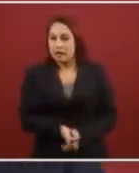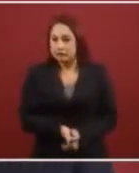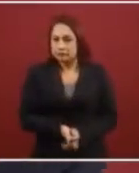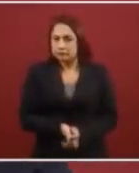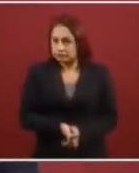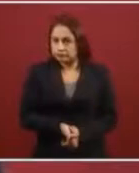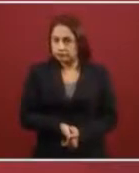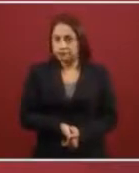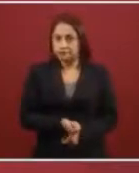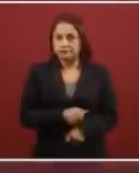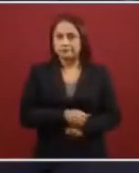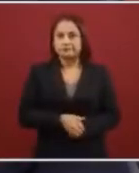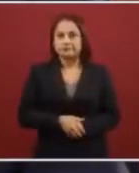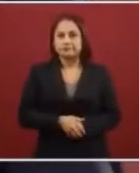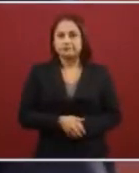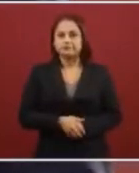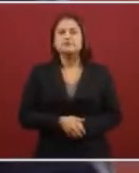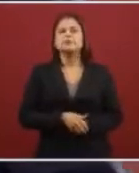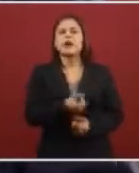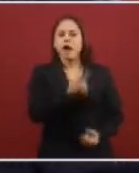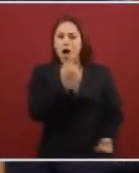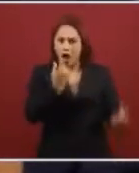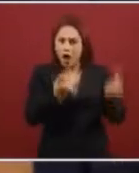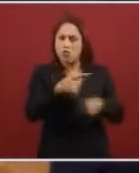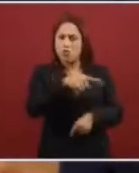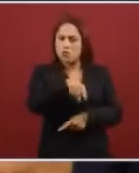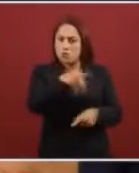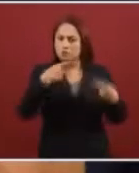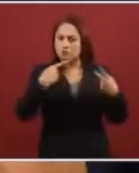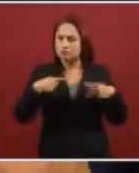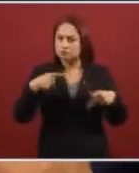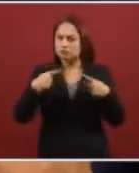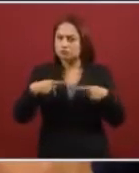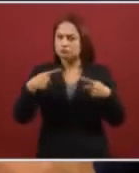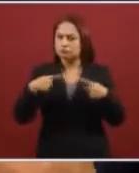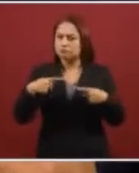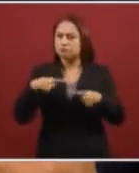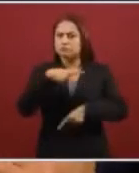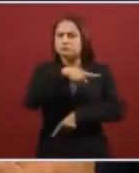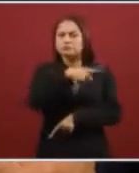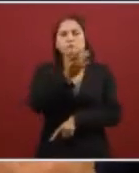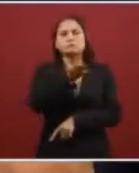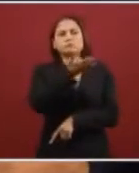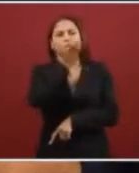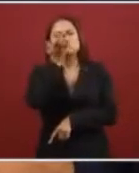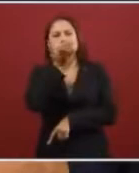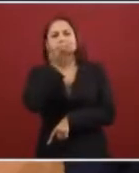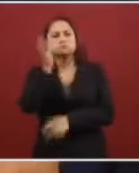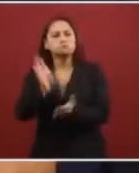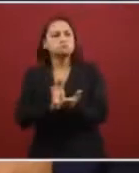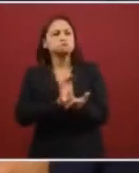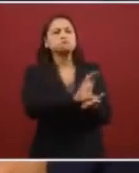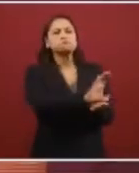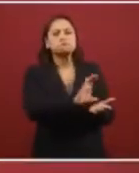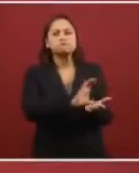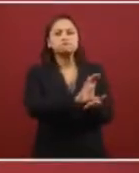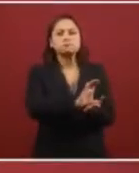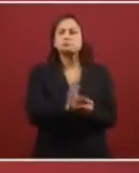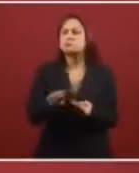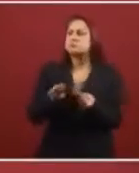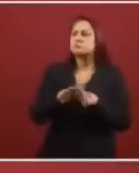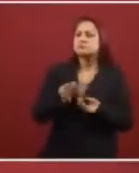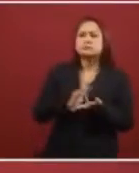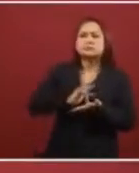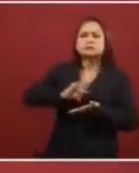Potentados que estaban acostumbrados and they were accustomed to a recibir créditos to y get no credits and not pay